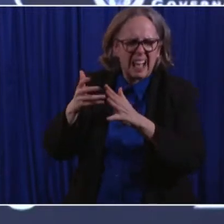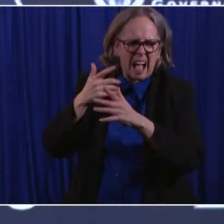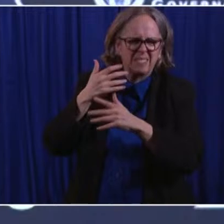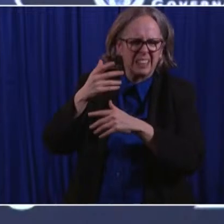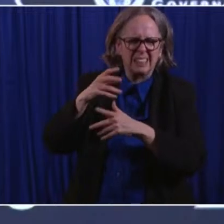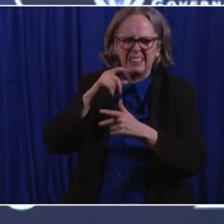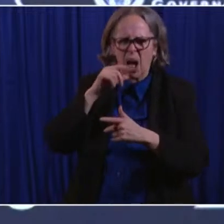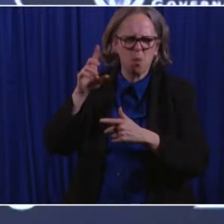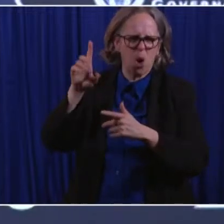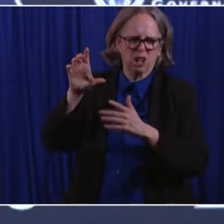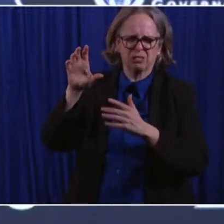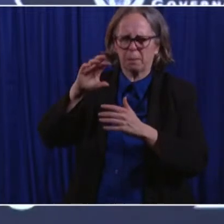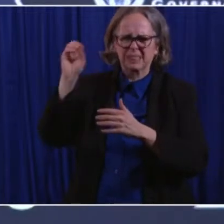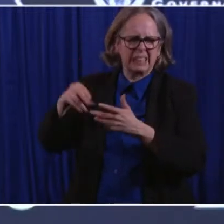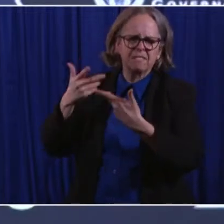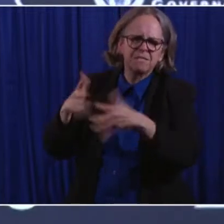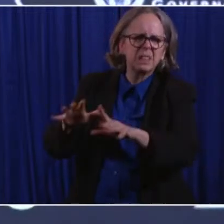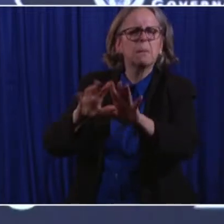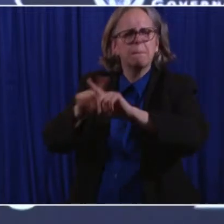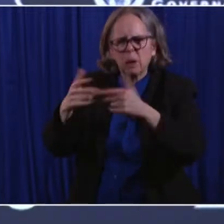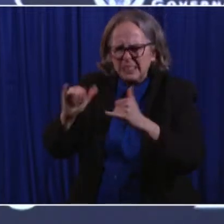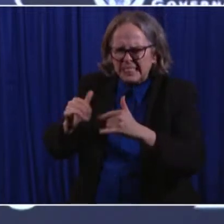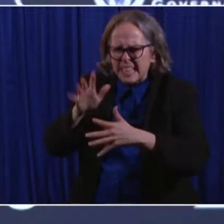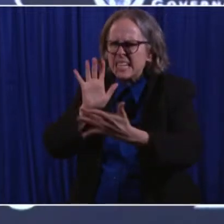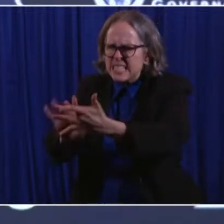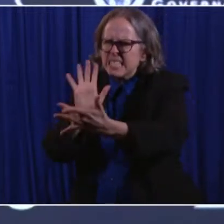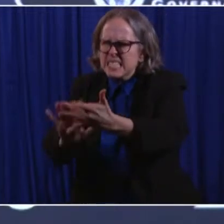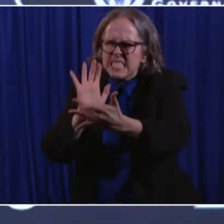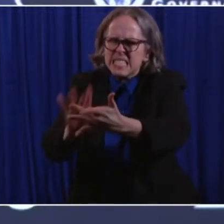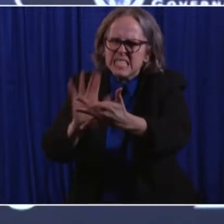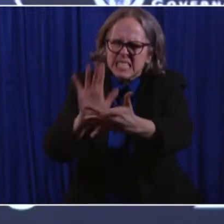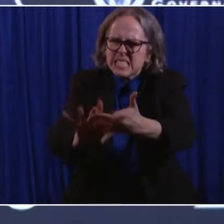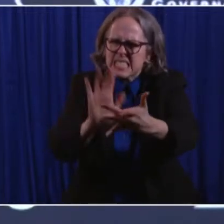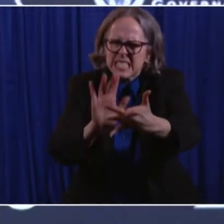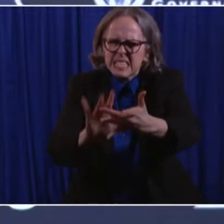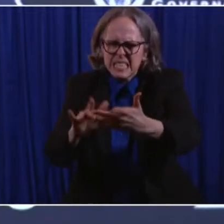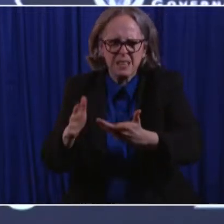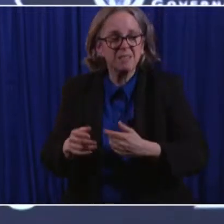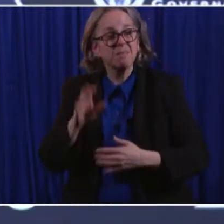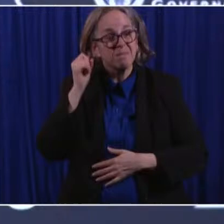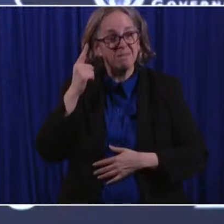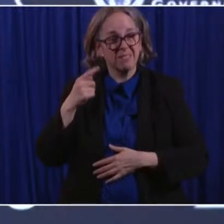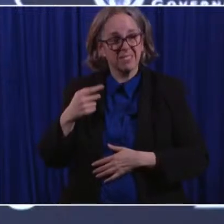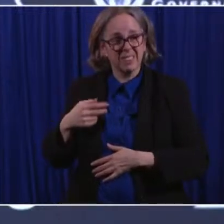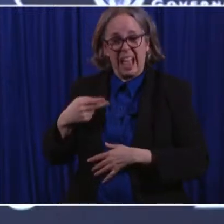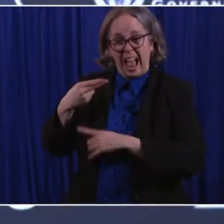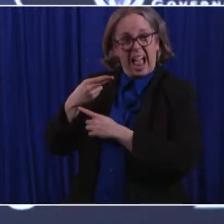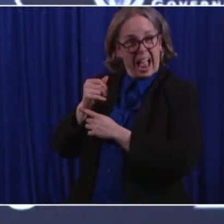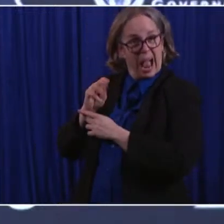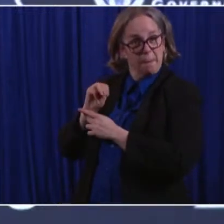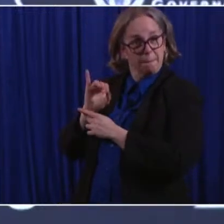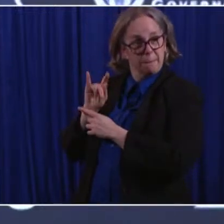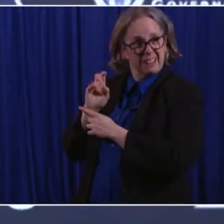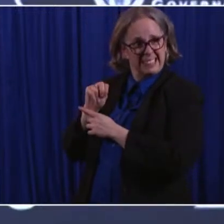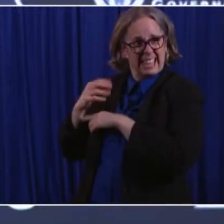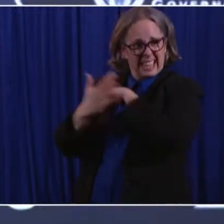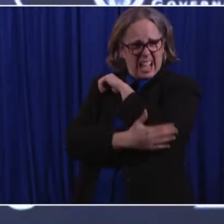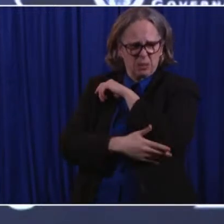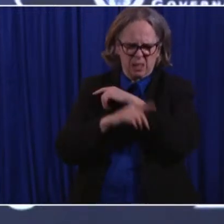example, the older group in Hamilton County is almost at 70%. So we know that at some